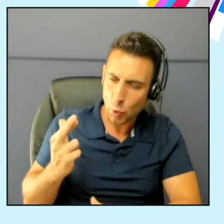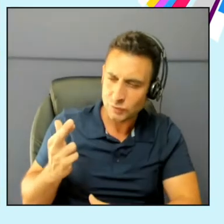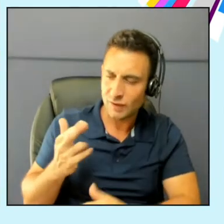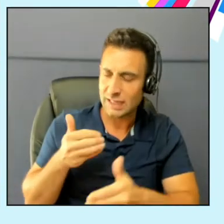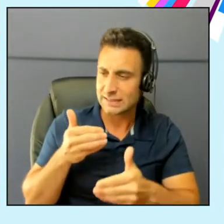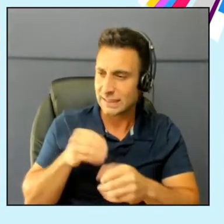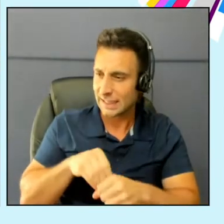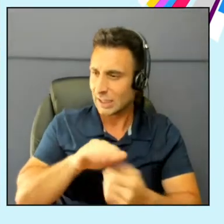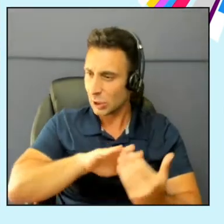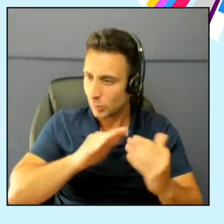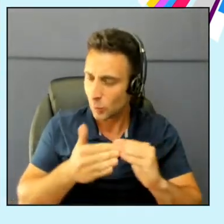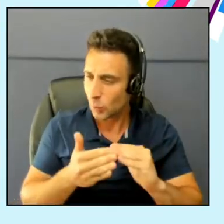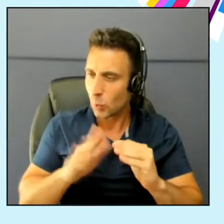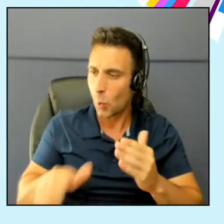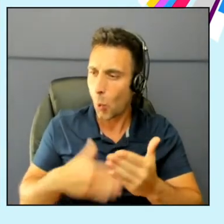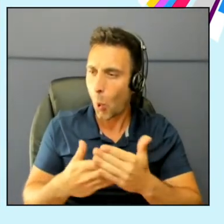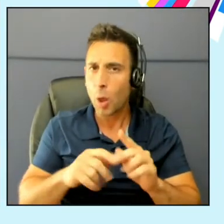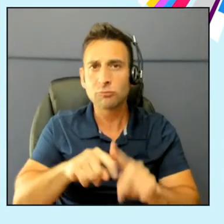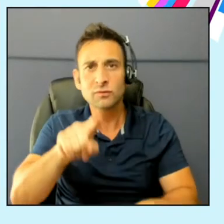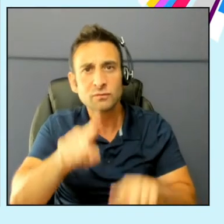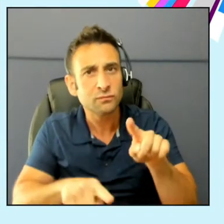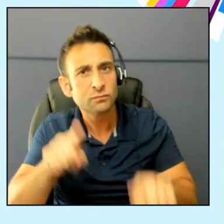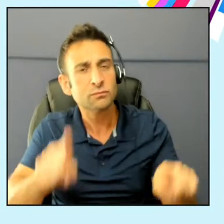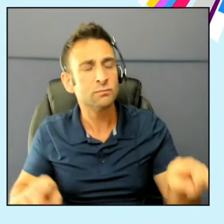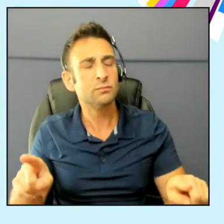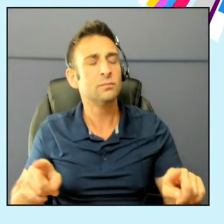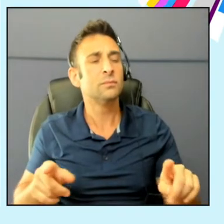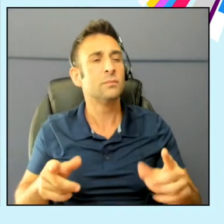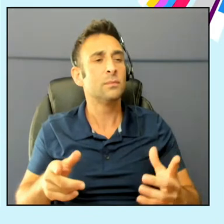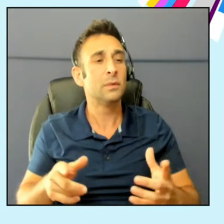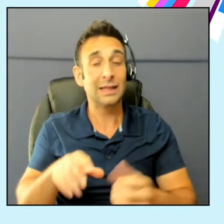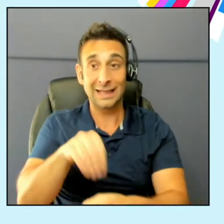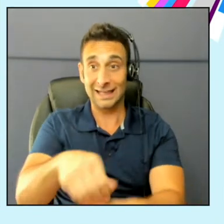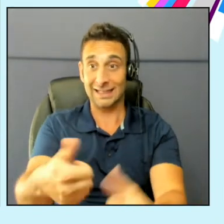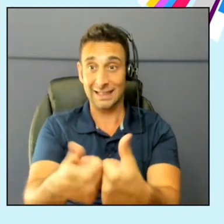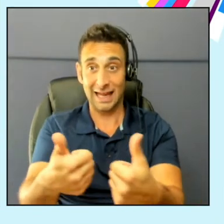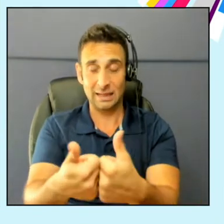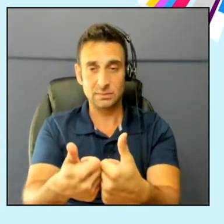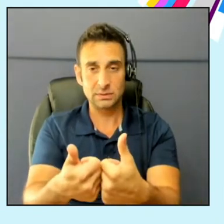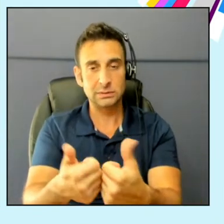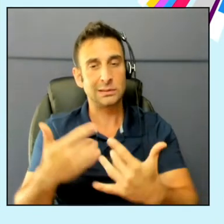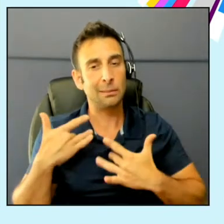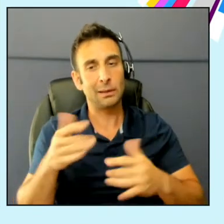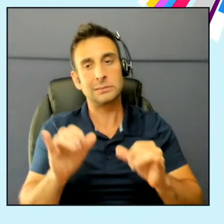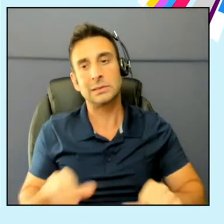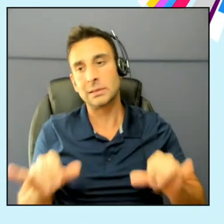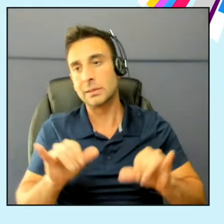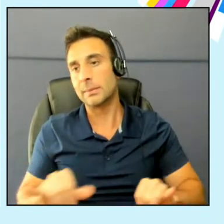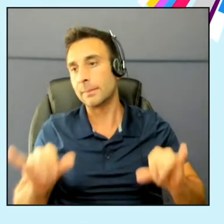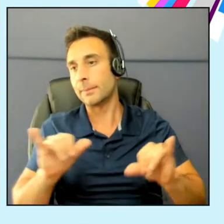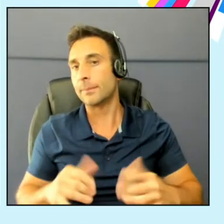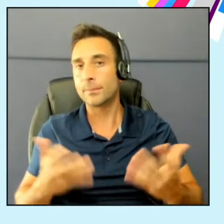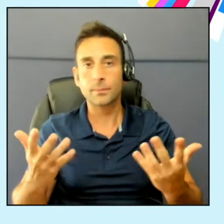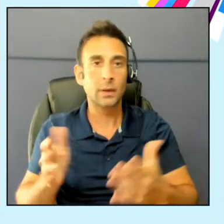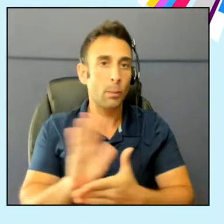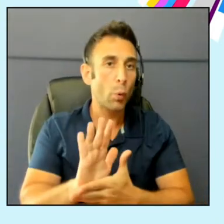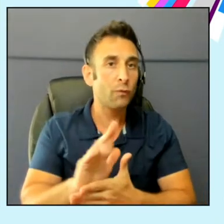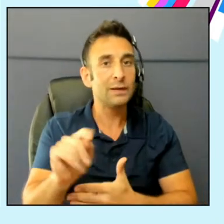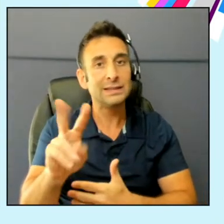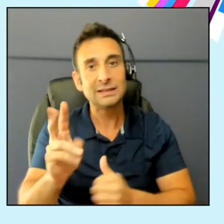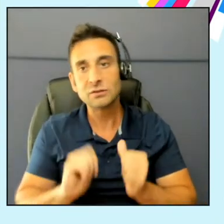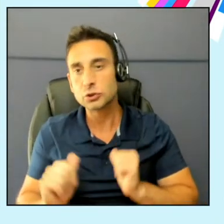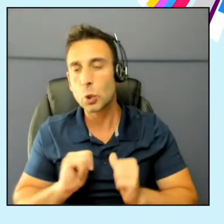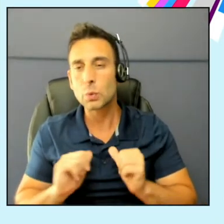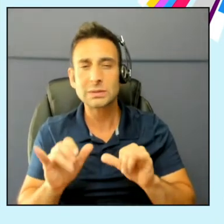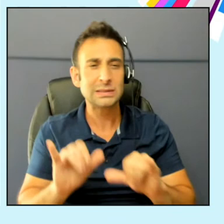know, all different walks of life, all different things. And in games, you always end up having, you know, in movies and TV shows and things, it's always